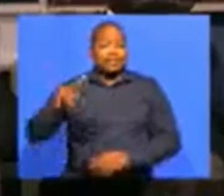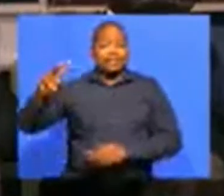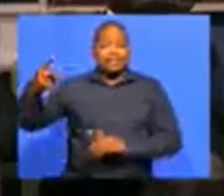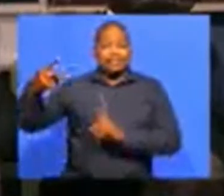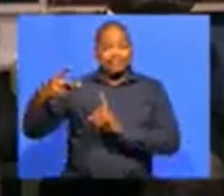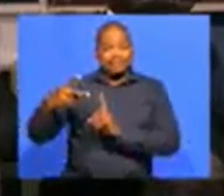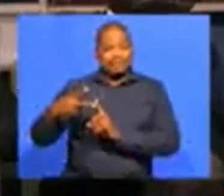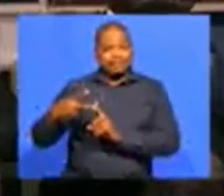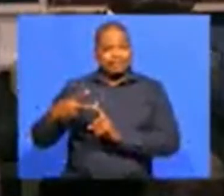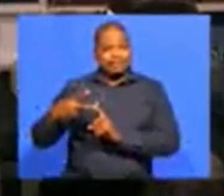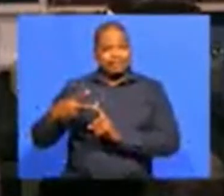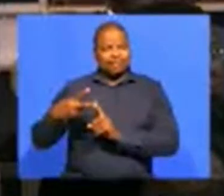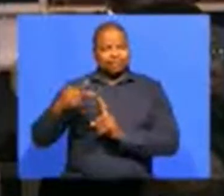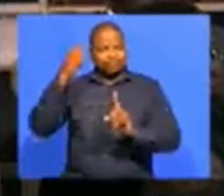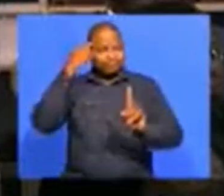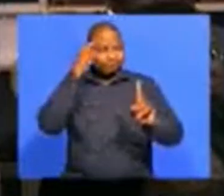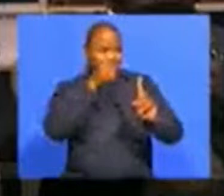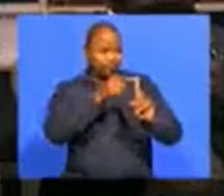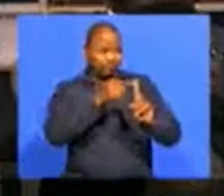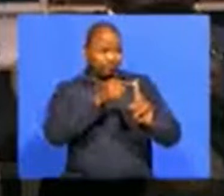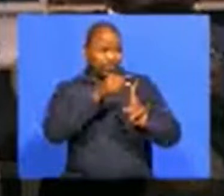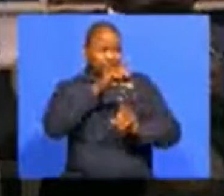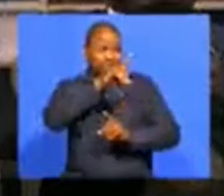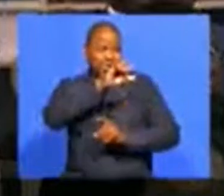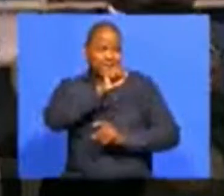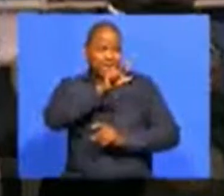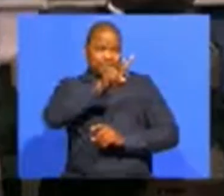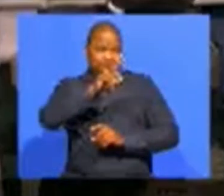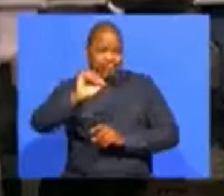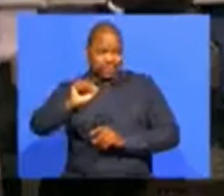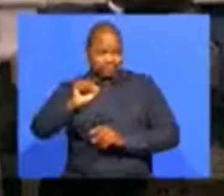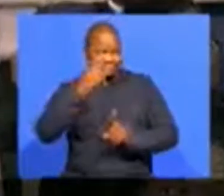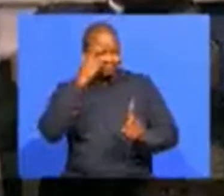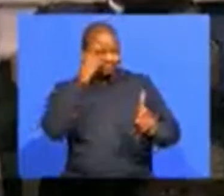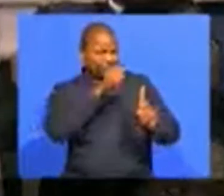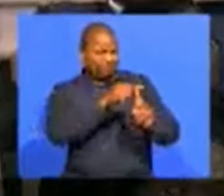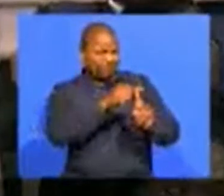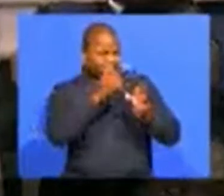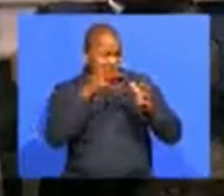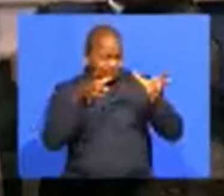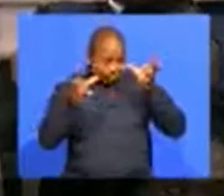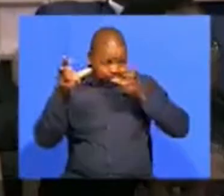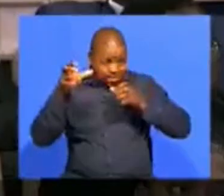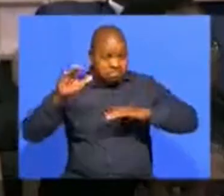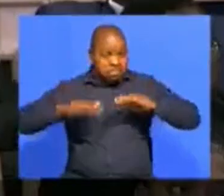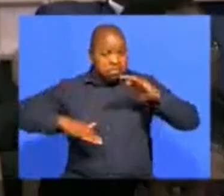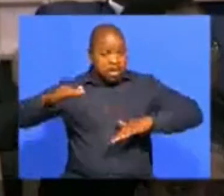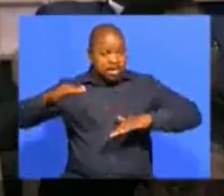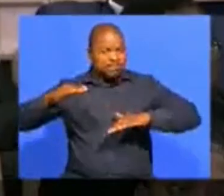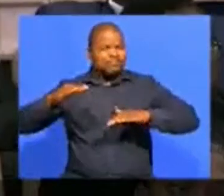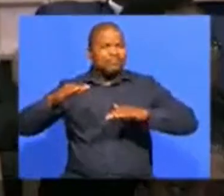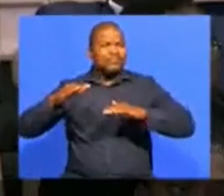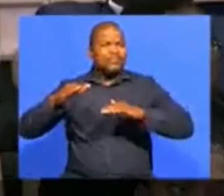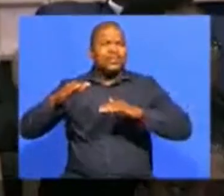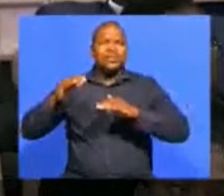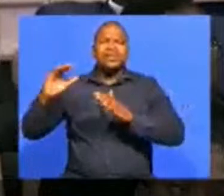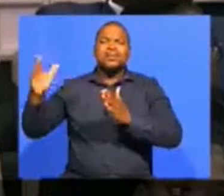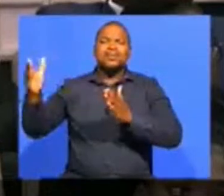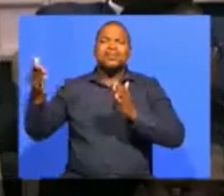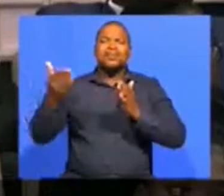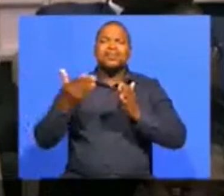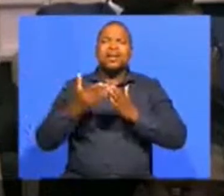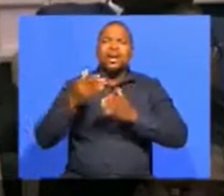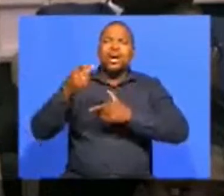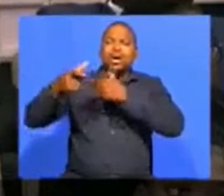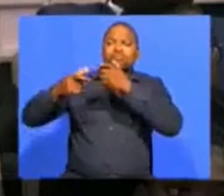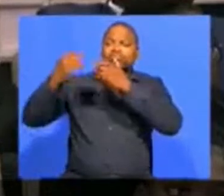is directed to Prime Minister Davis. I've heard that the Bahamas strives to solidify its presence on the